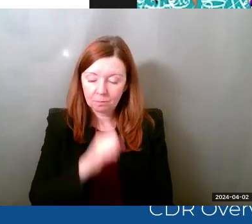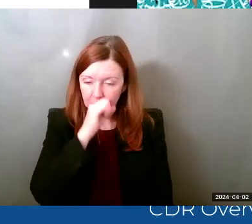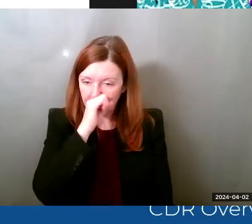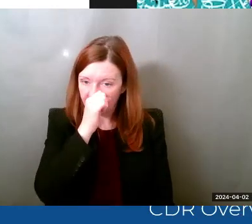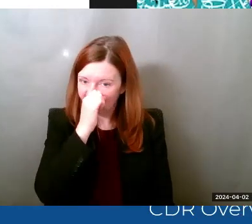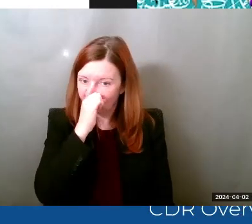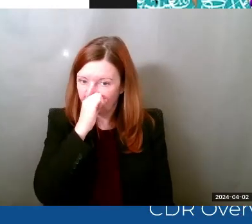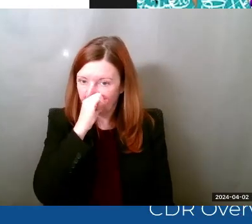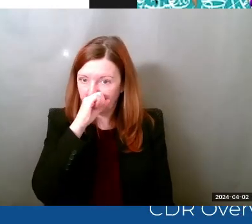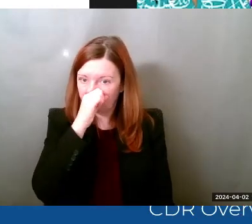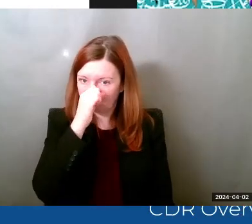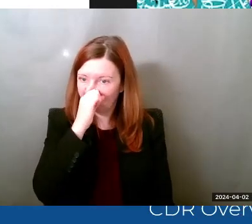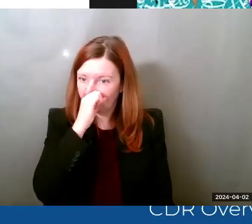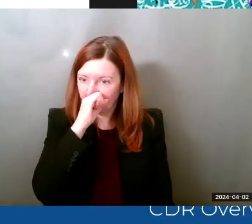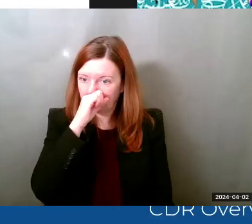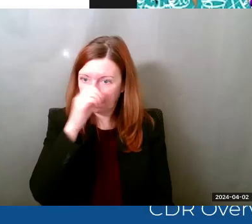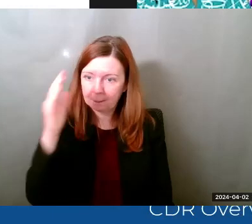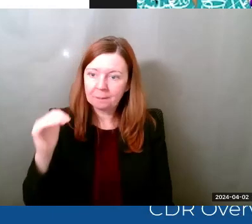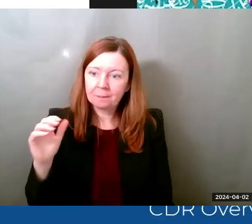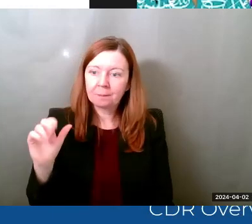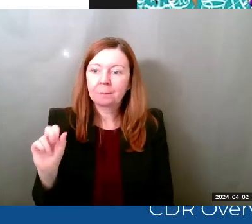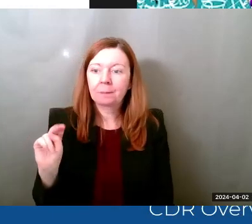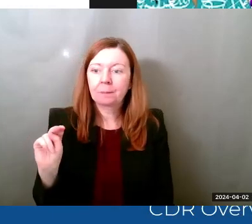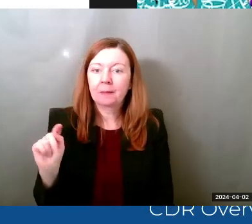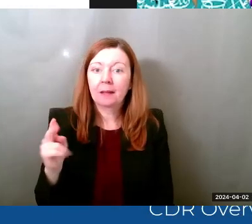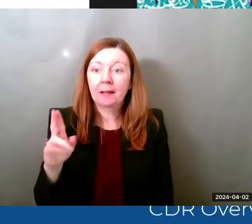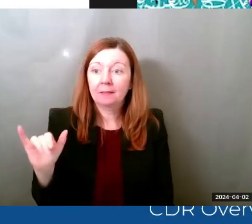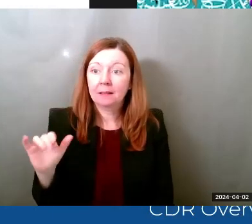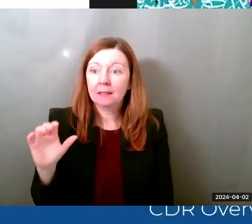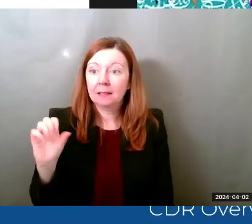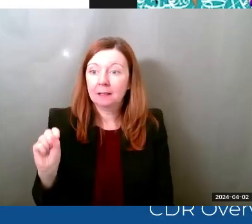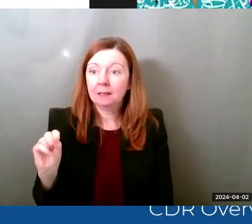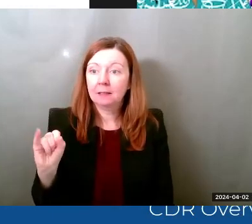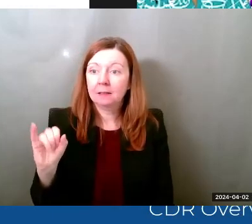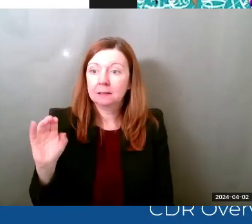Alex. Thank you, Michael. We have Anthony Simkovich.